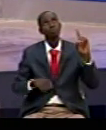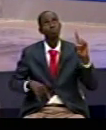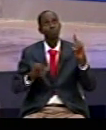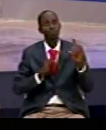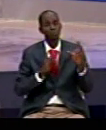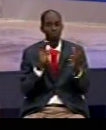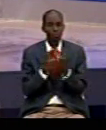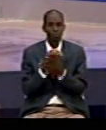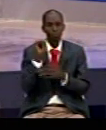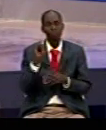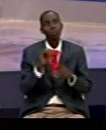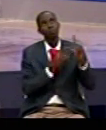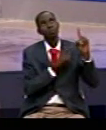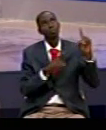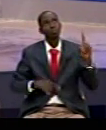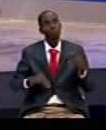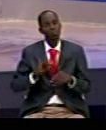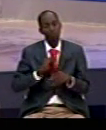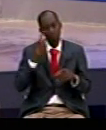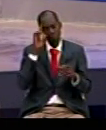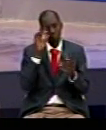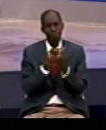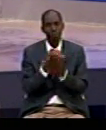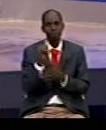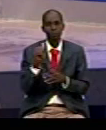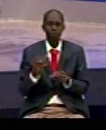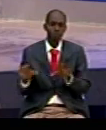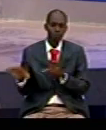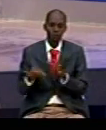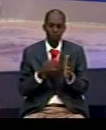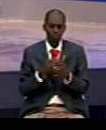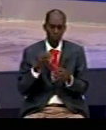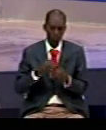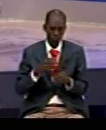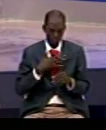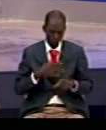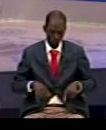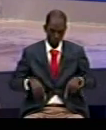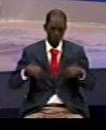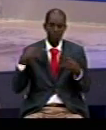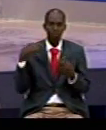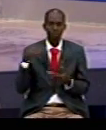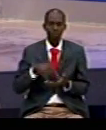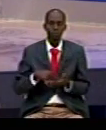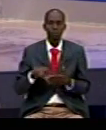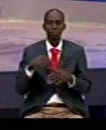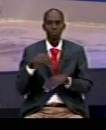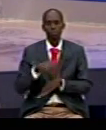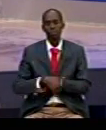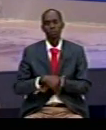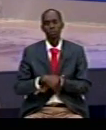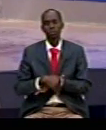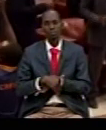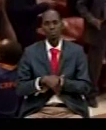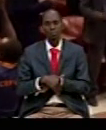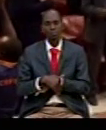believe. Lord, I believe. Do it in my life tonight.